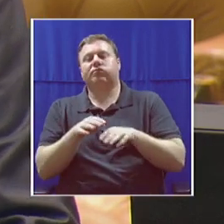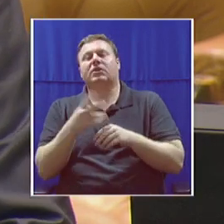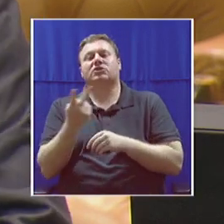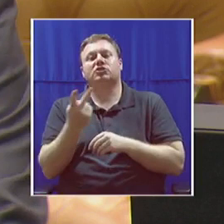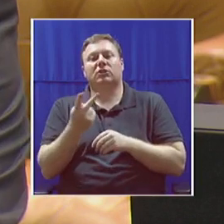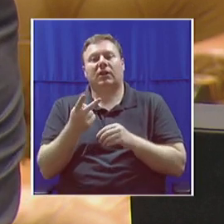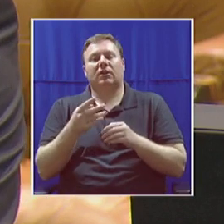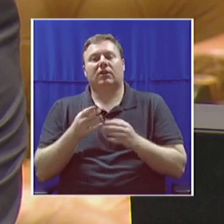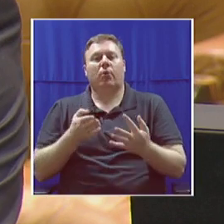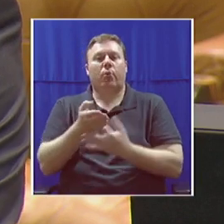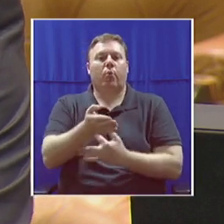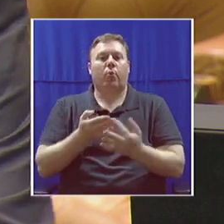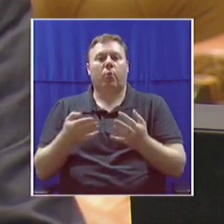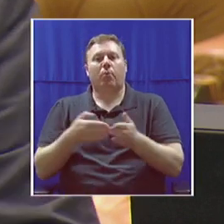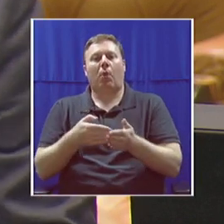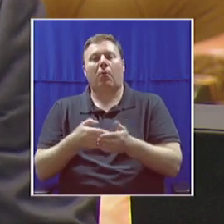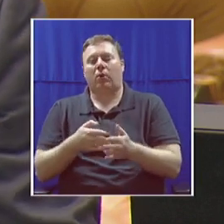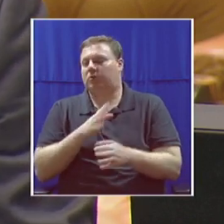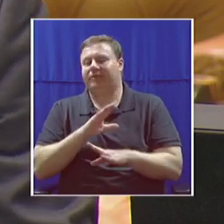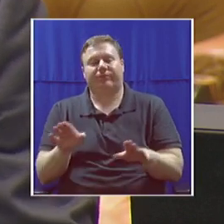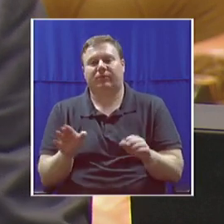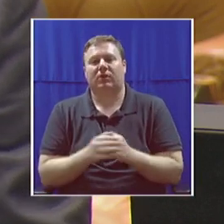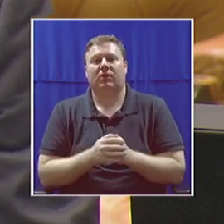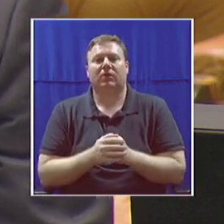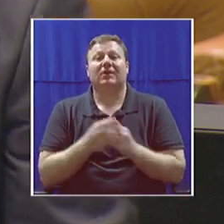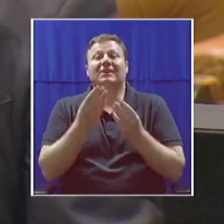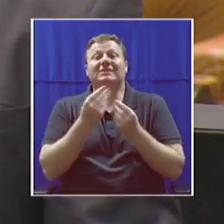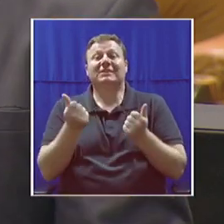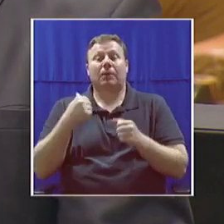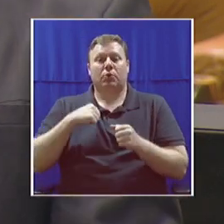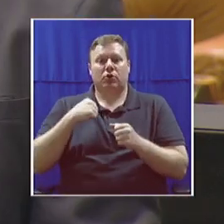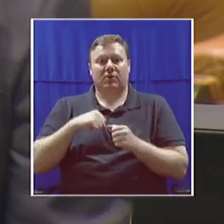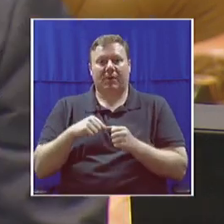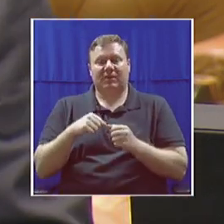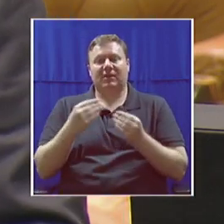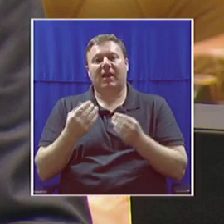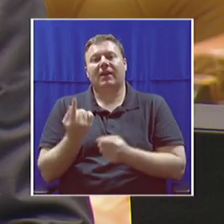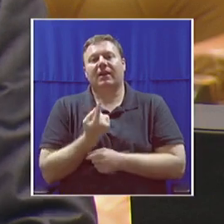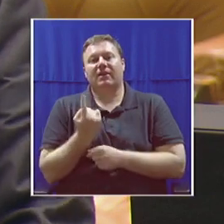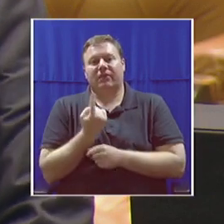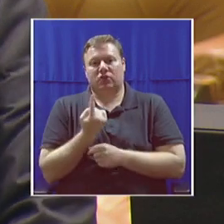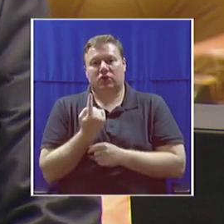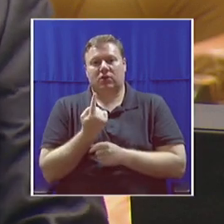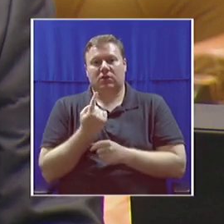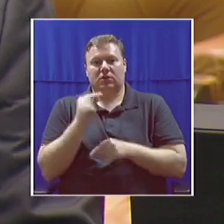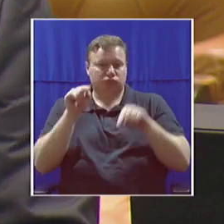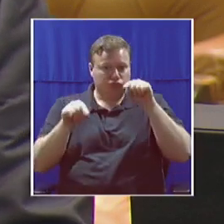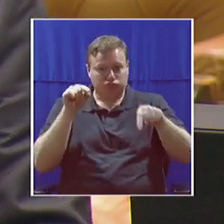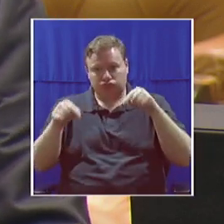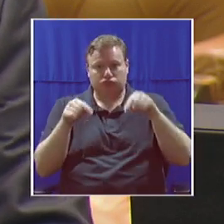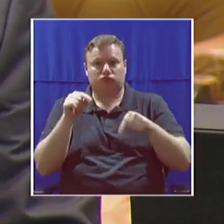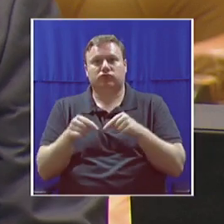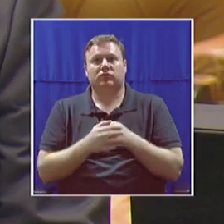course with concern allegations of some municipality and individuals intent on